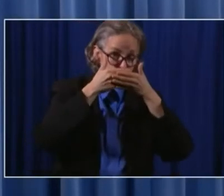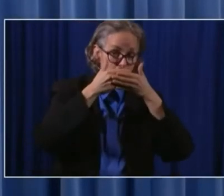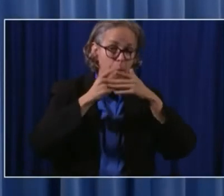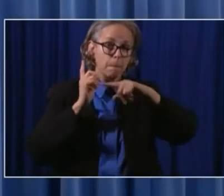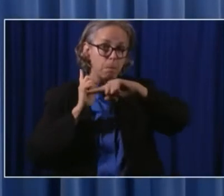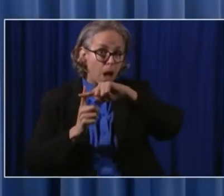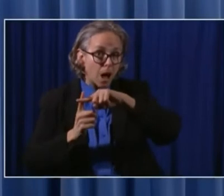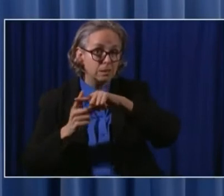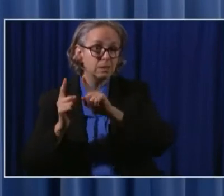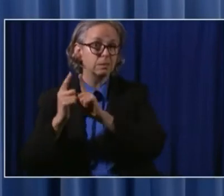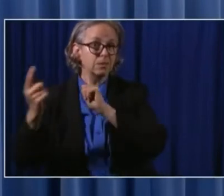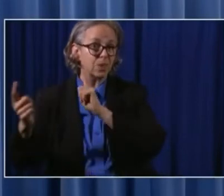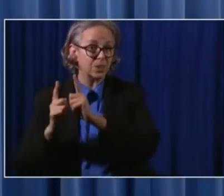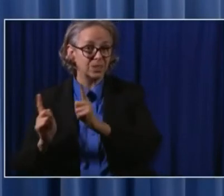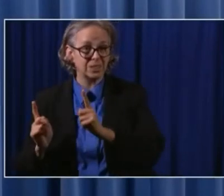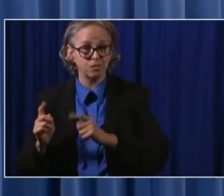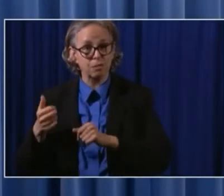huge difference.